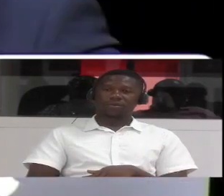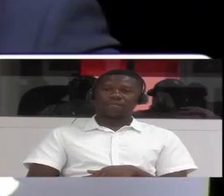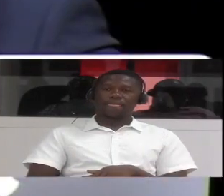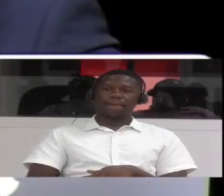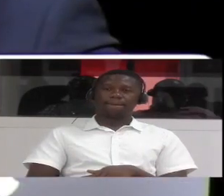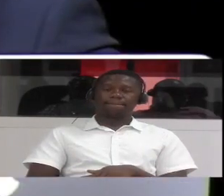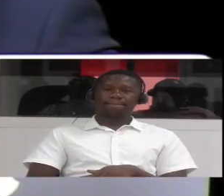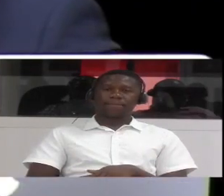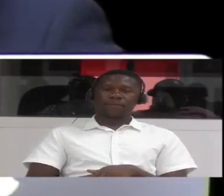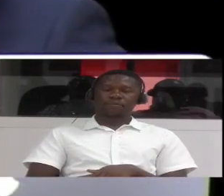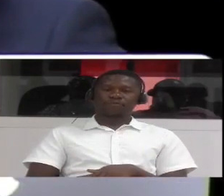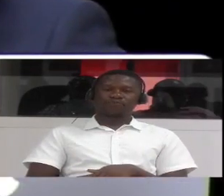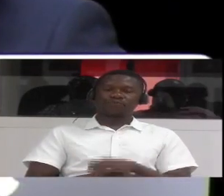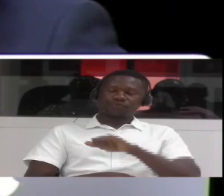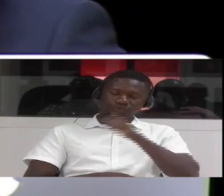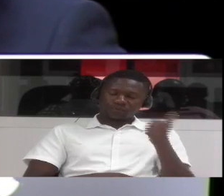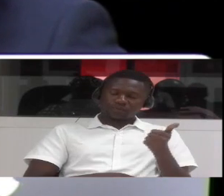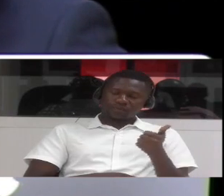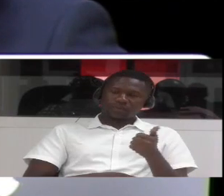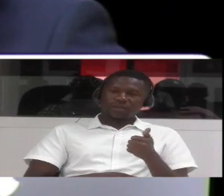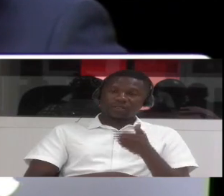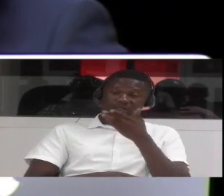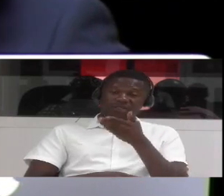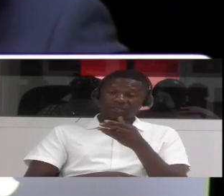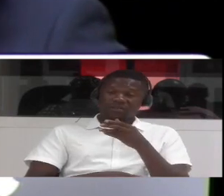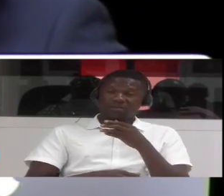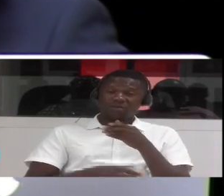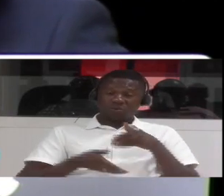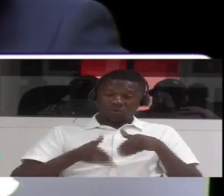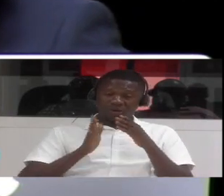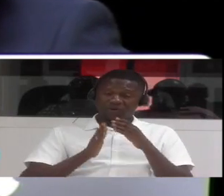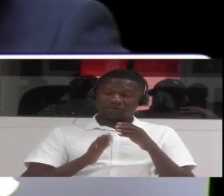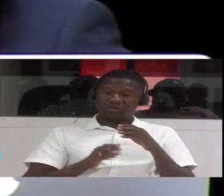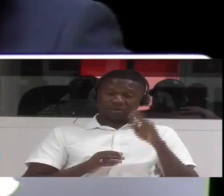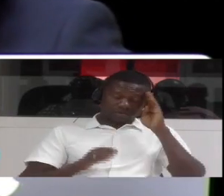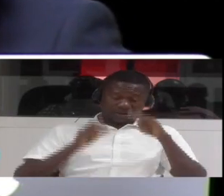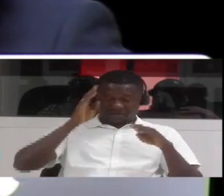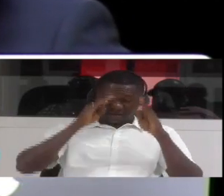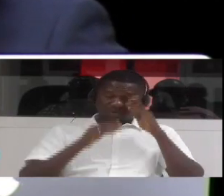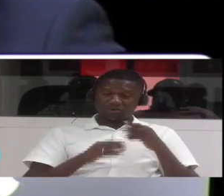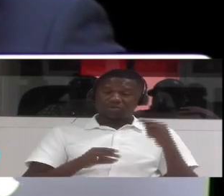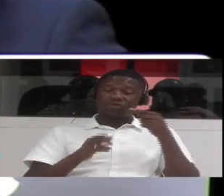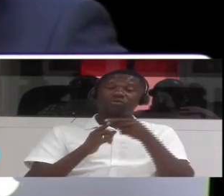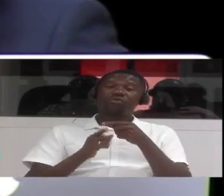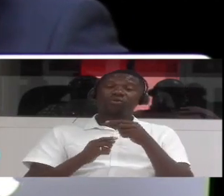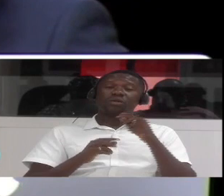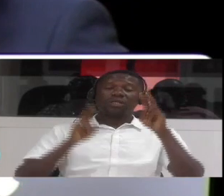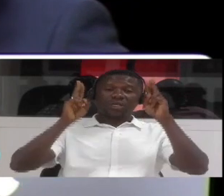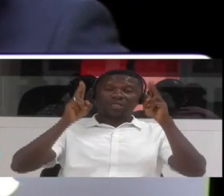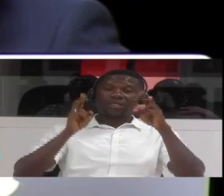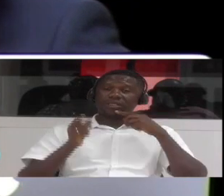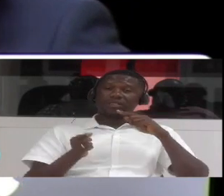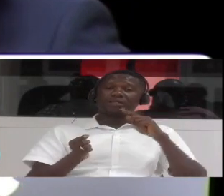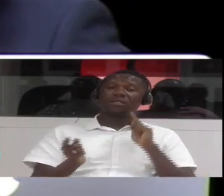And this system of apologizing to JAMMEH in exchange for